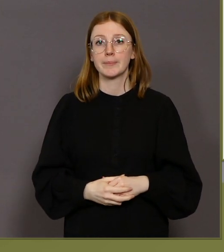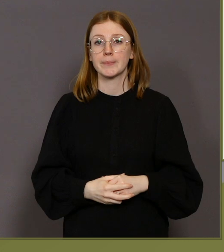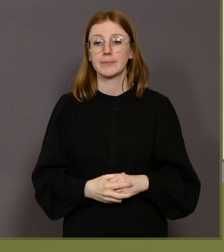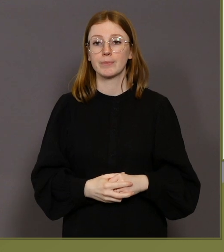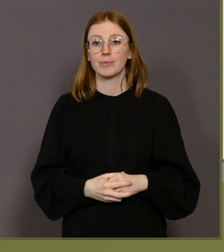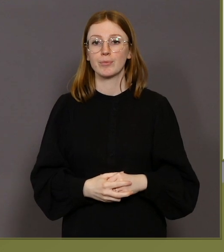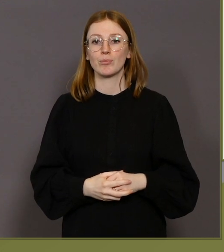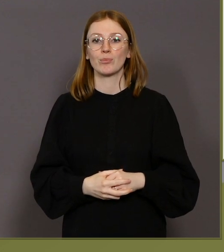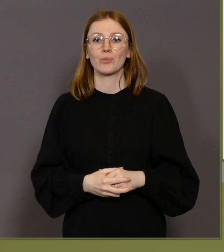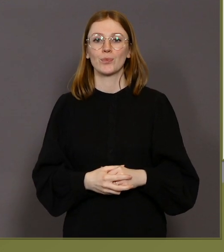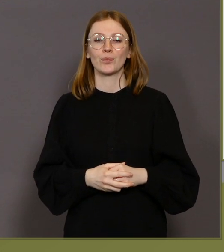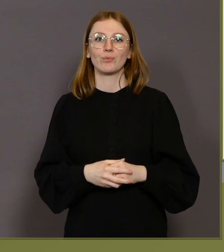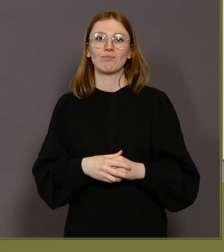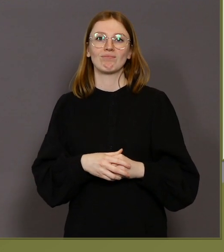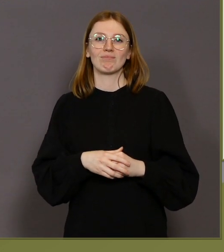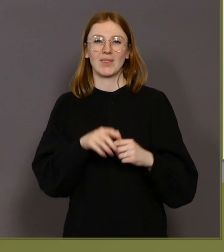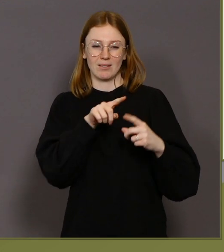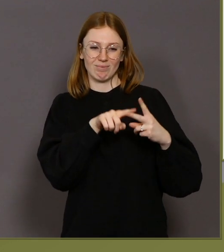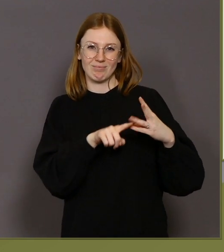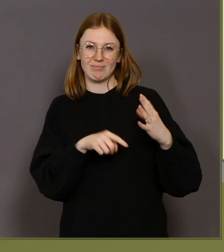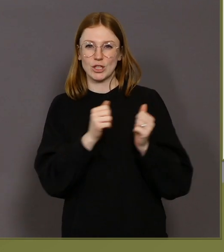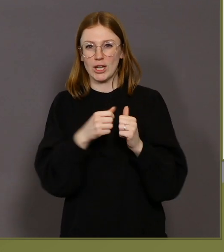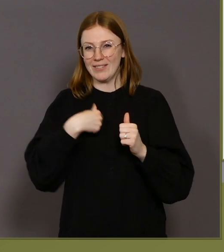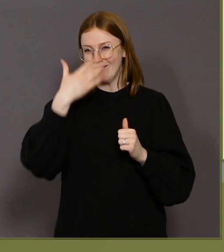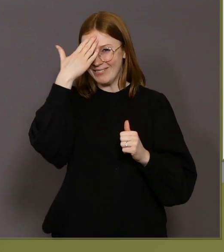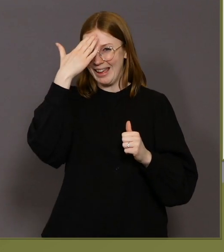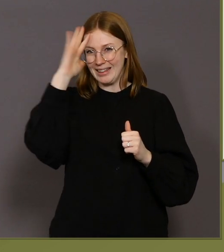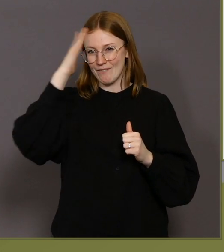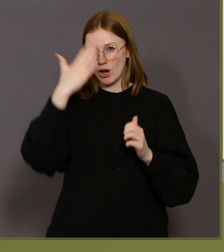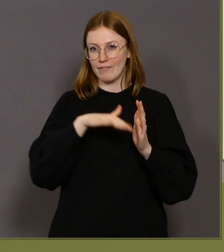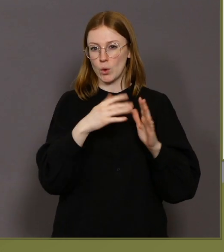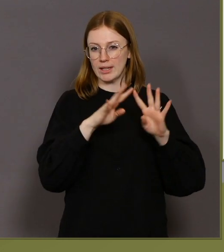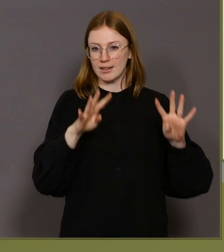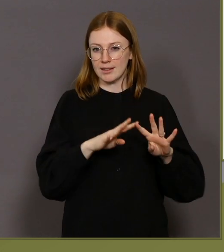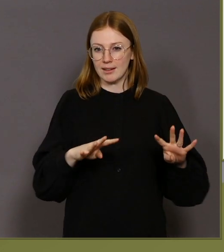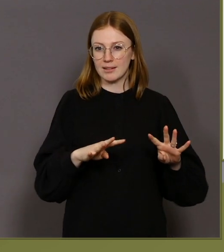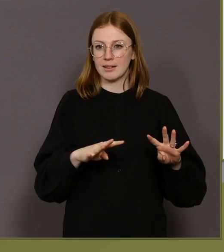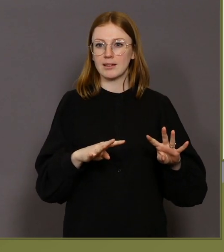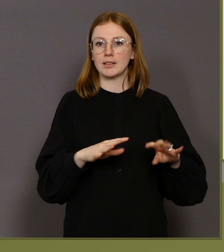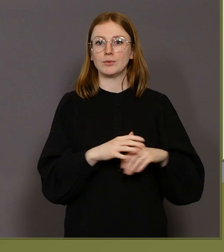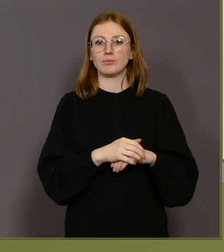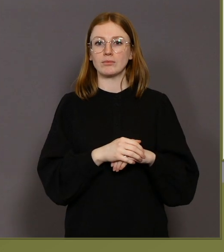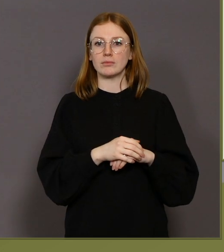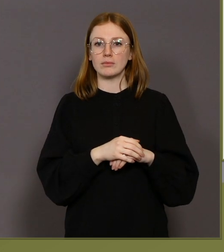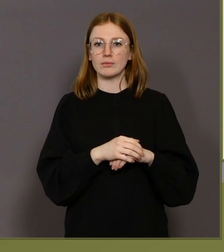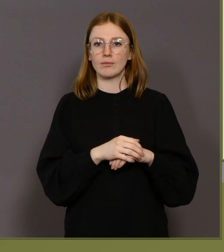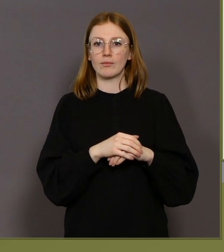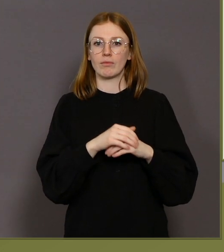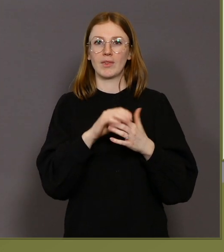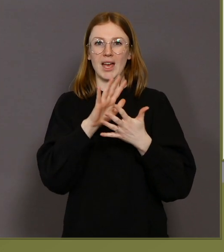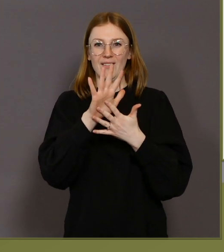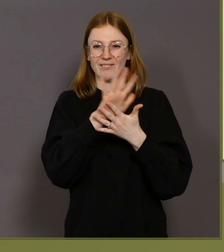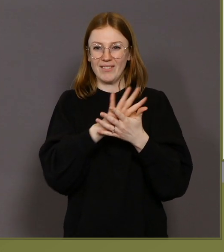And then things that we know from the web, use color redundantly, and that applies to the screen and to physical controls like